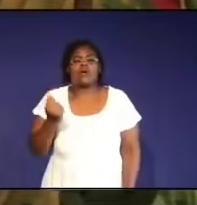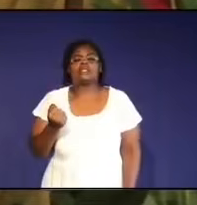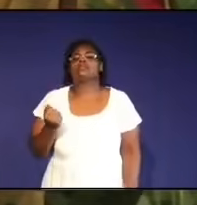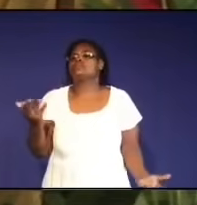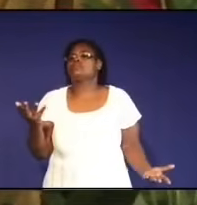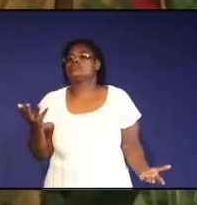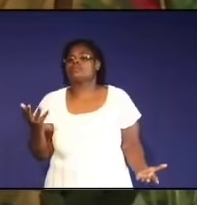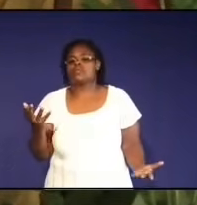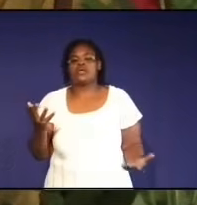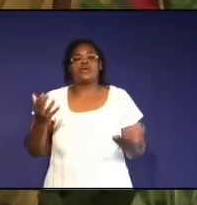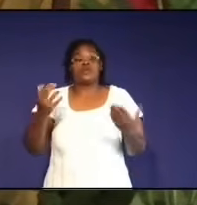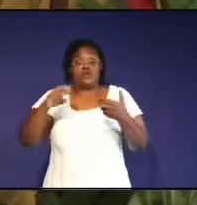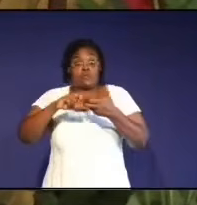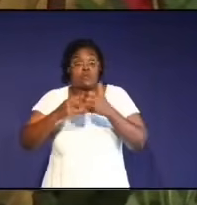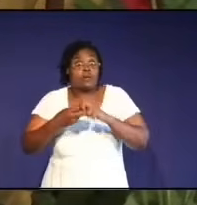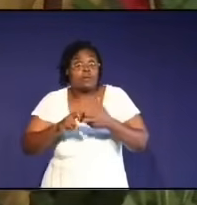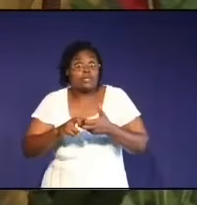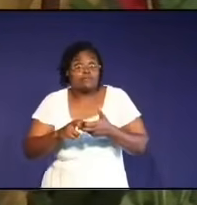Commandment number 4